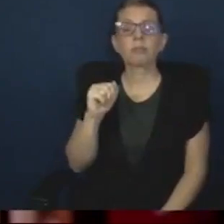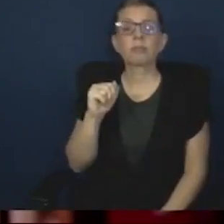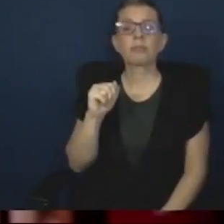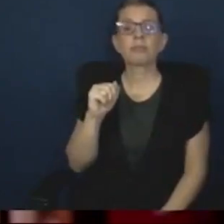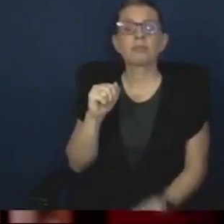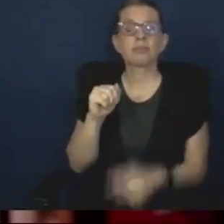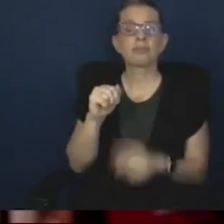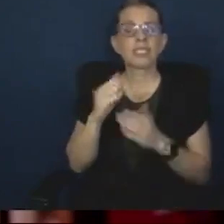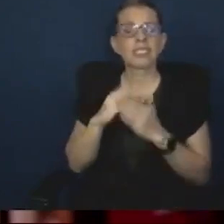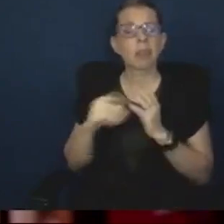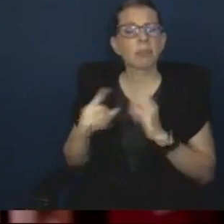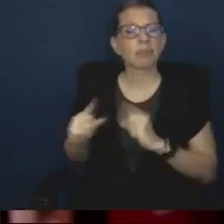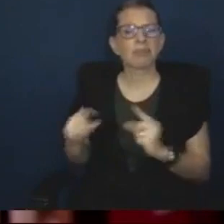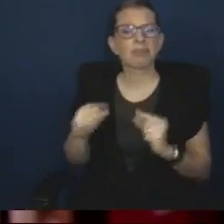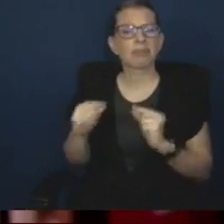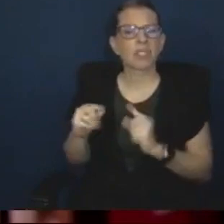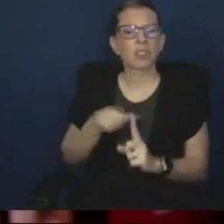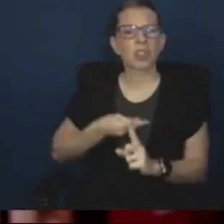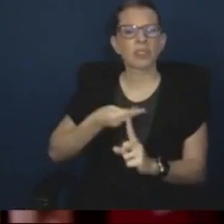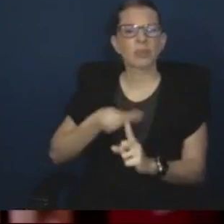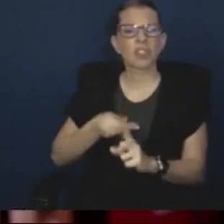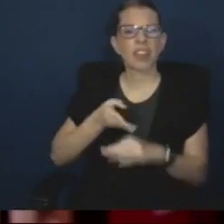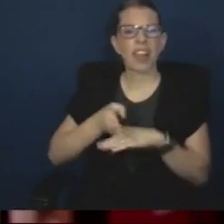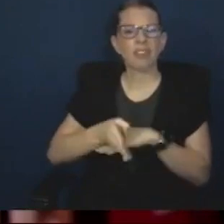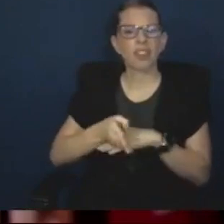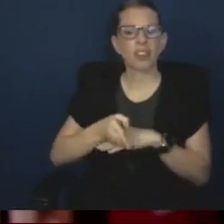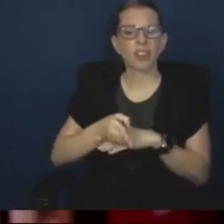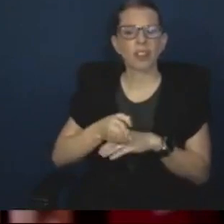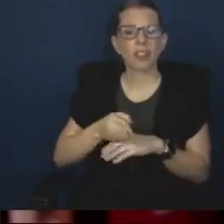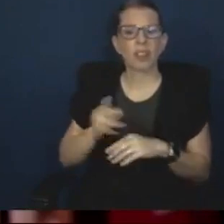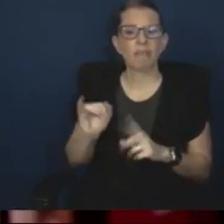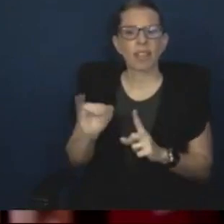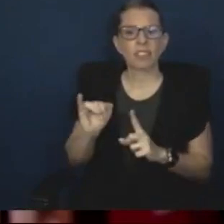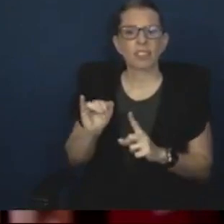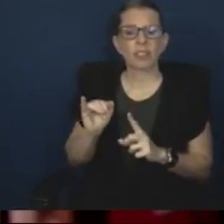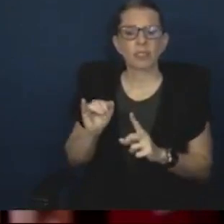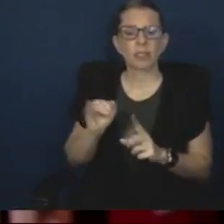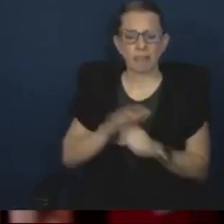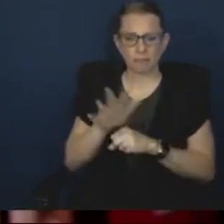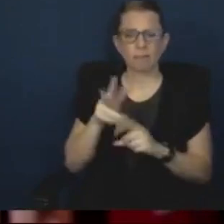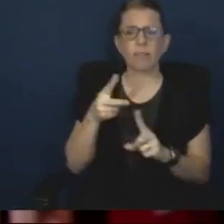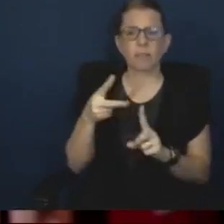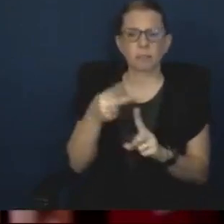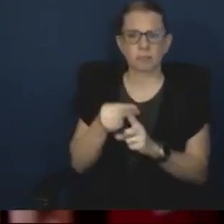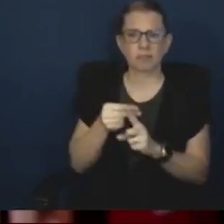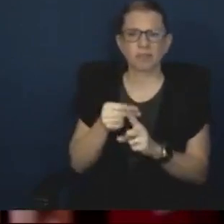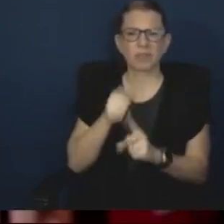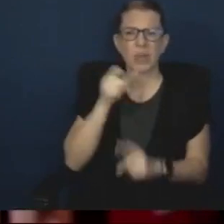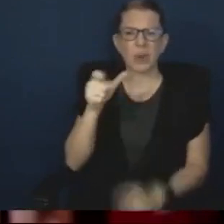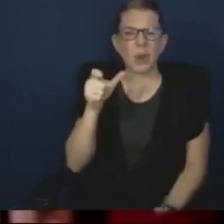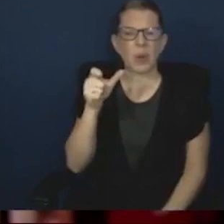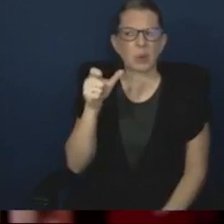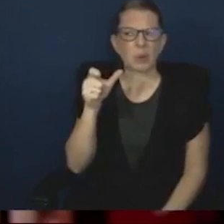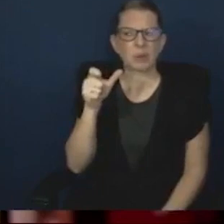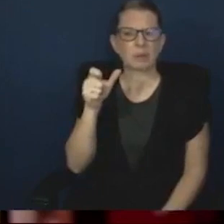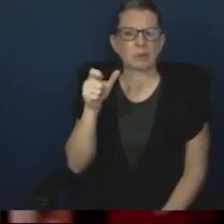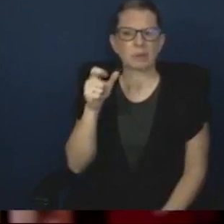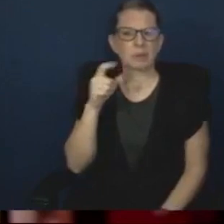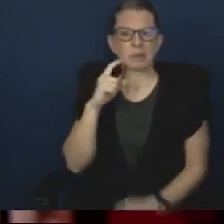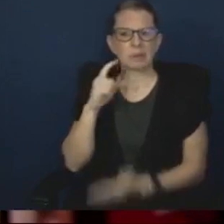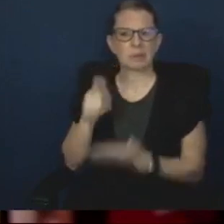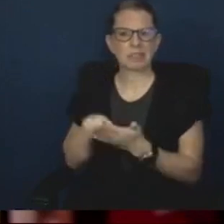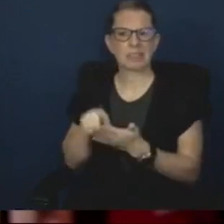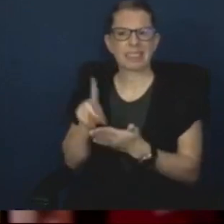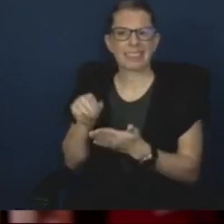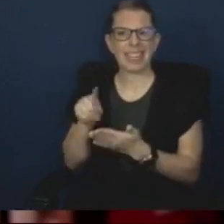about transmission after infection of a vaccinated person. I frankly do not see the data that support